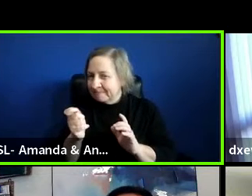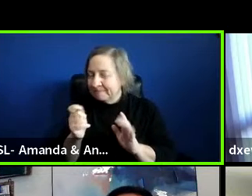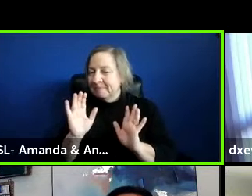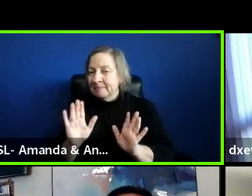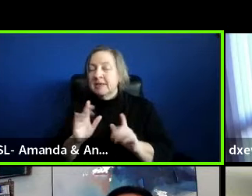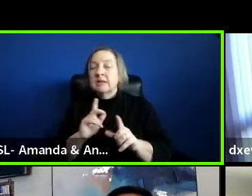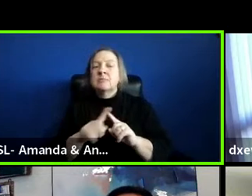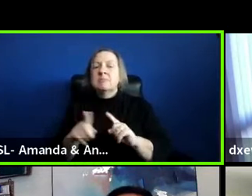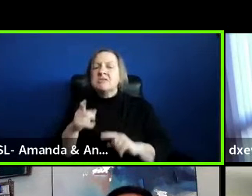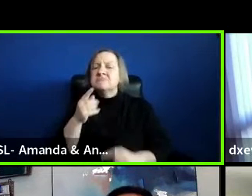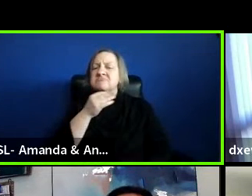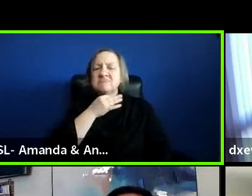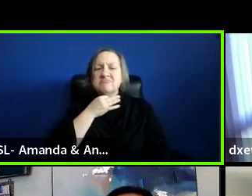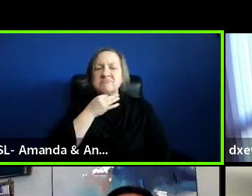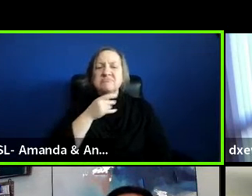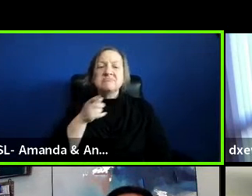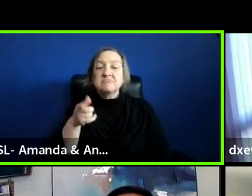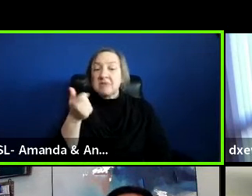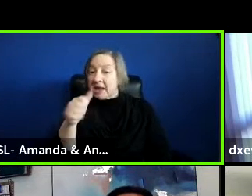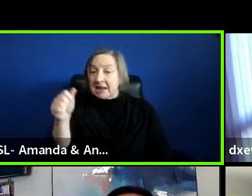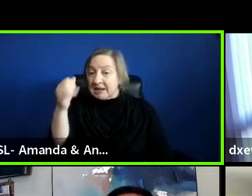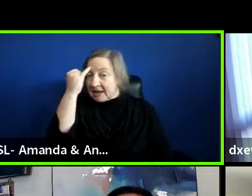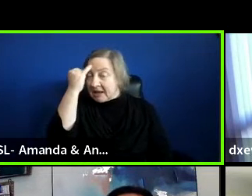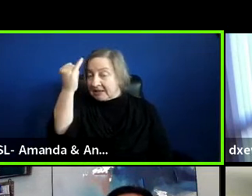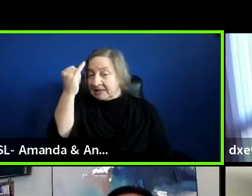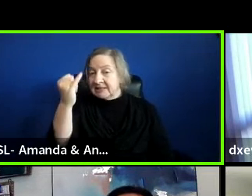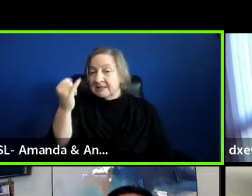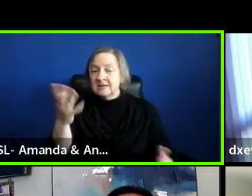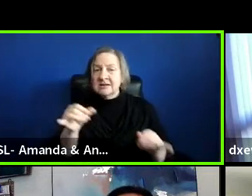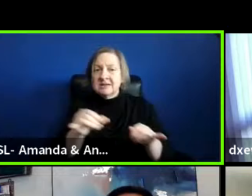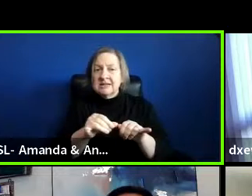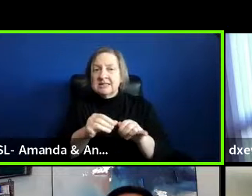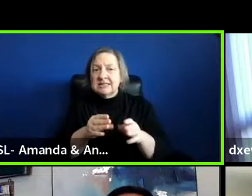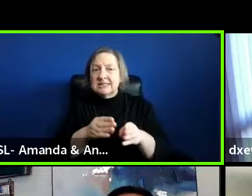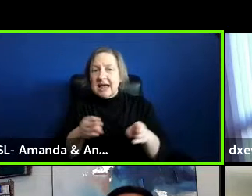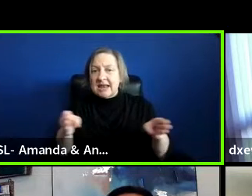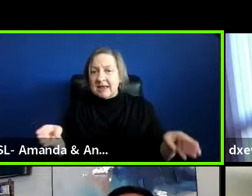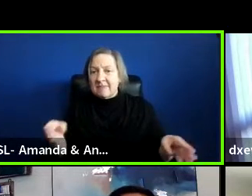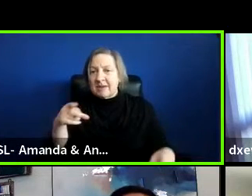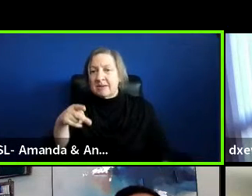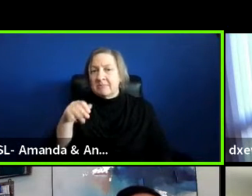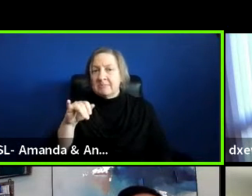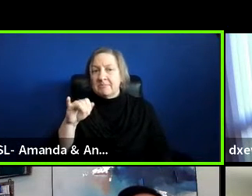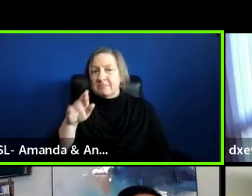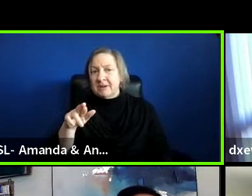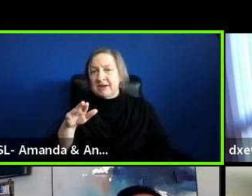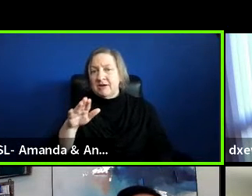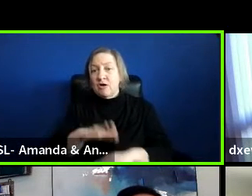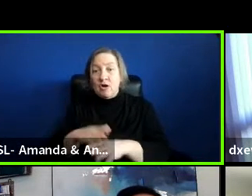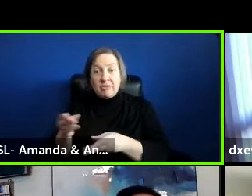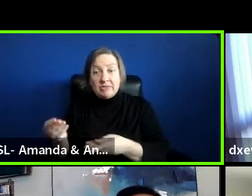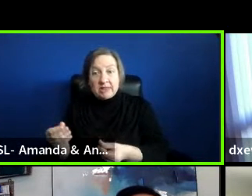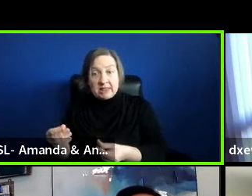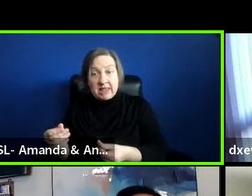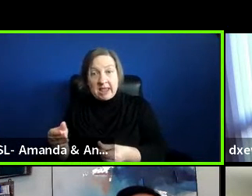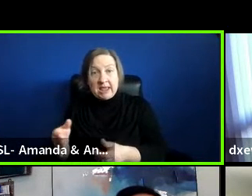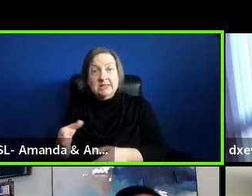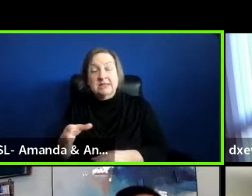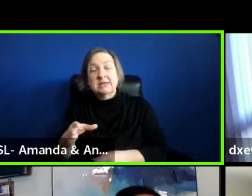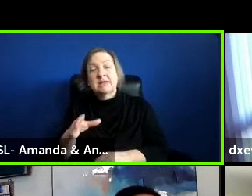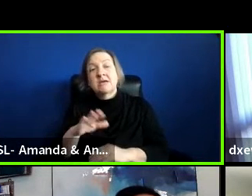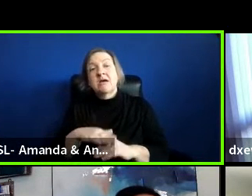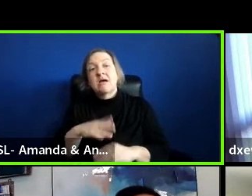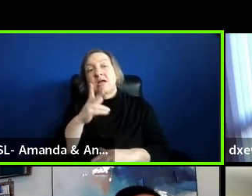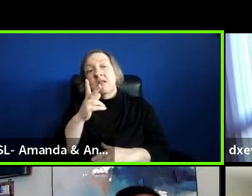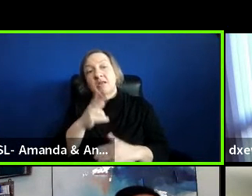any ideas about the diameter of the piers that are on land on both